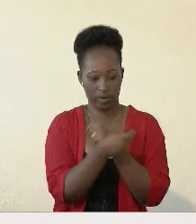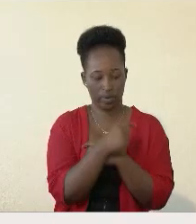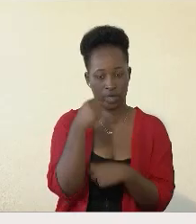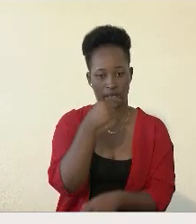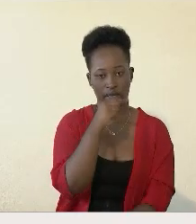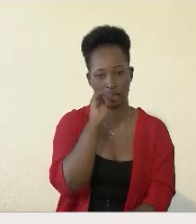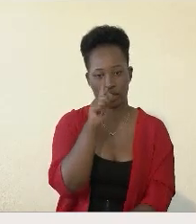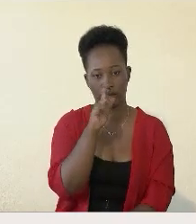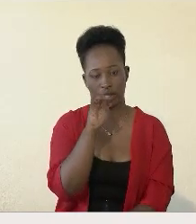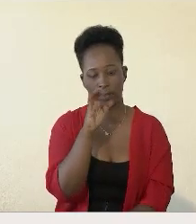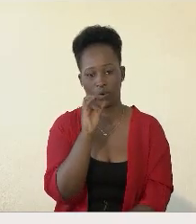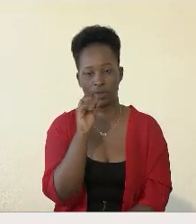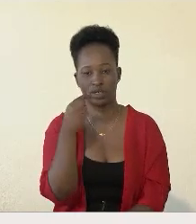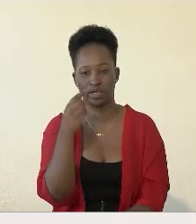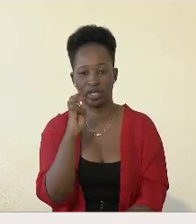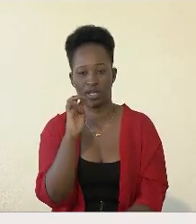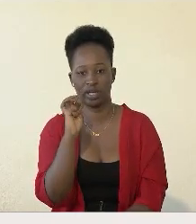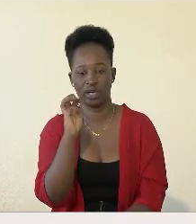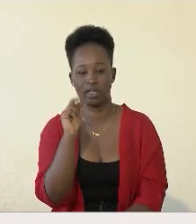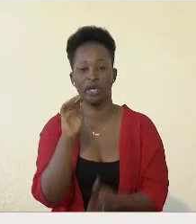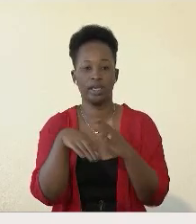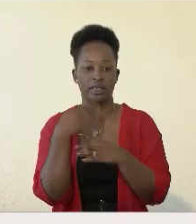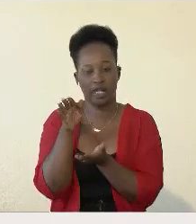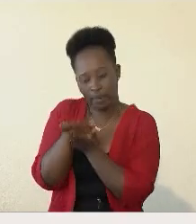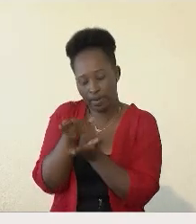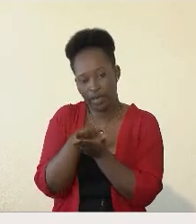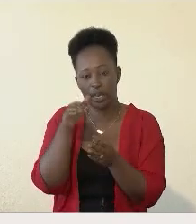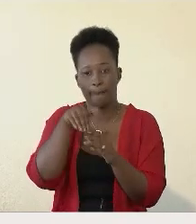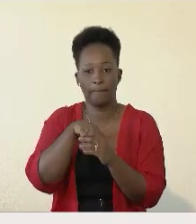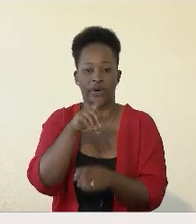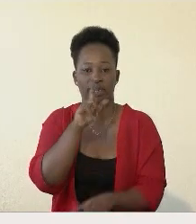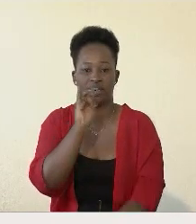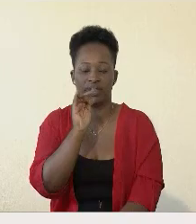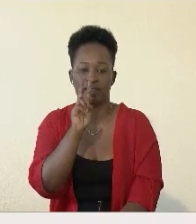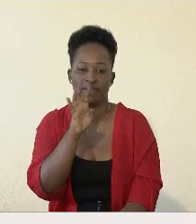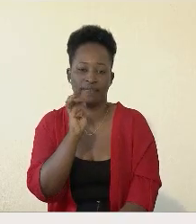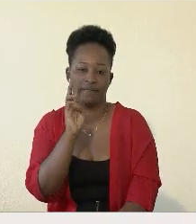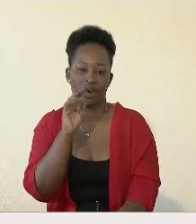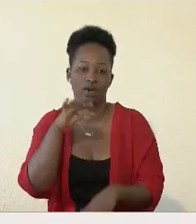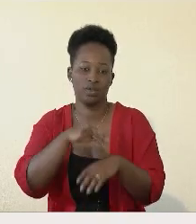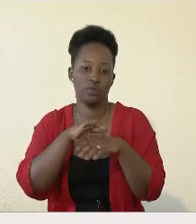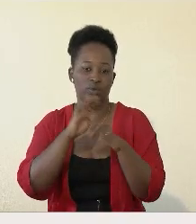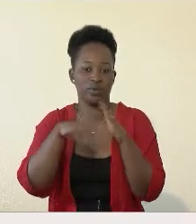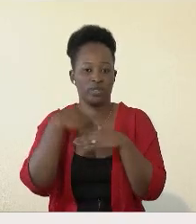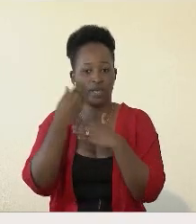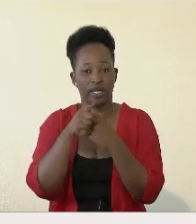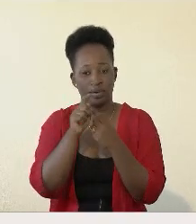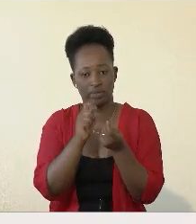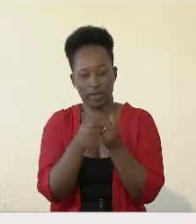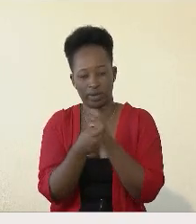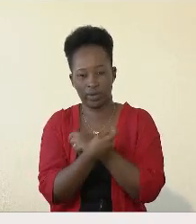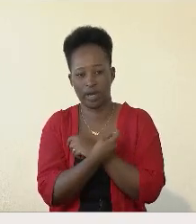muscle tissues, insulin also causes some excessive glucose to be converted to glycogen for